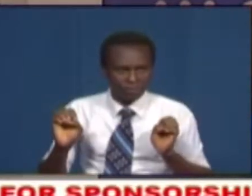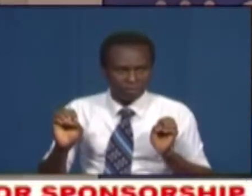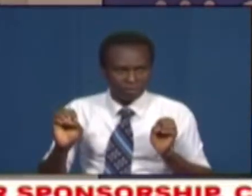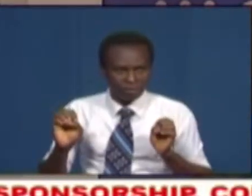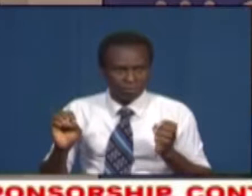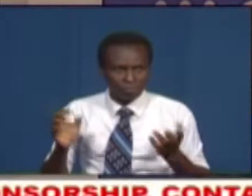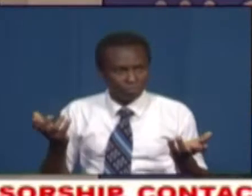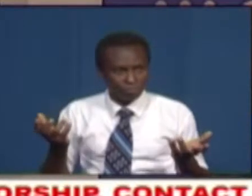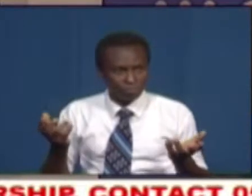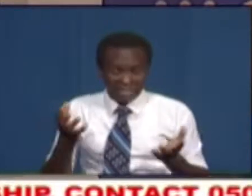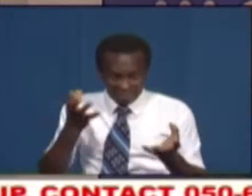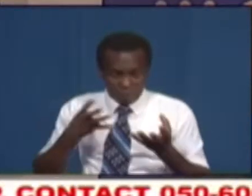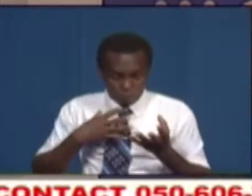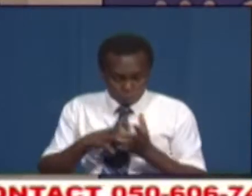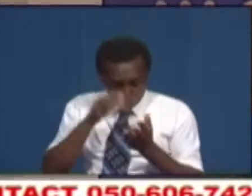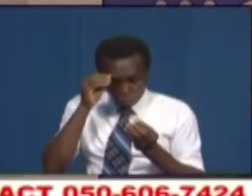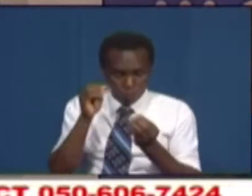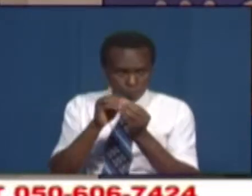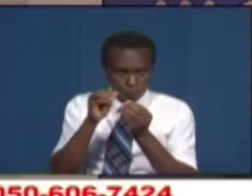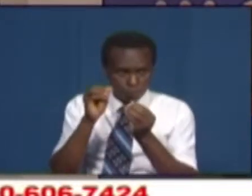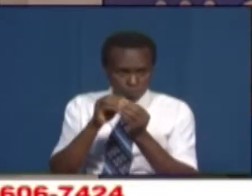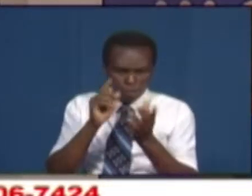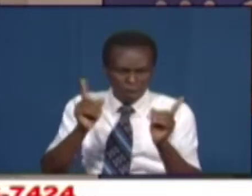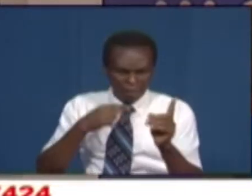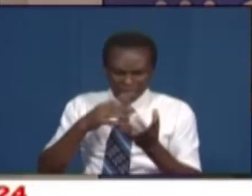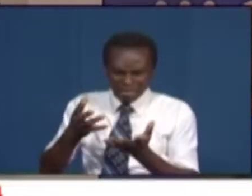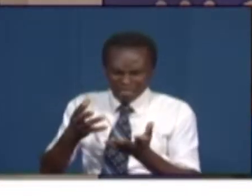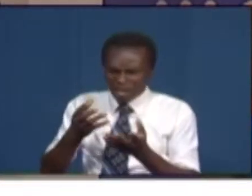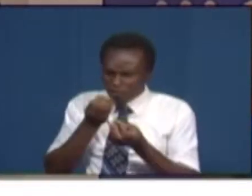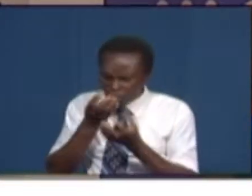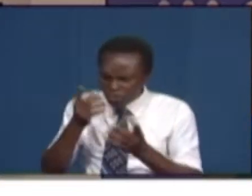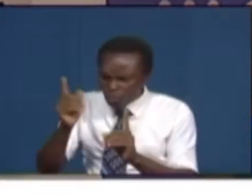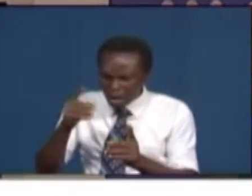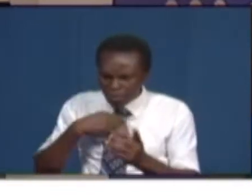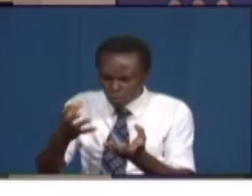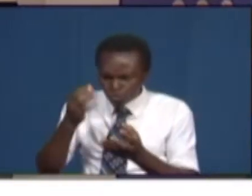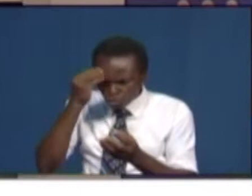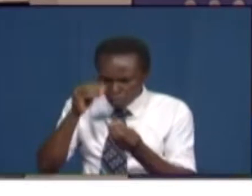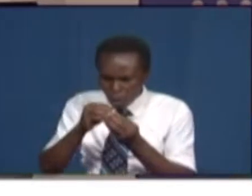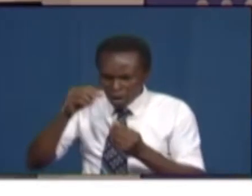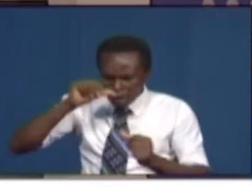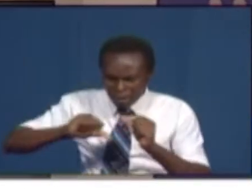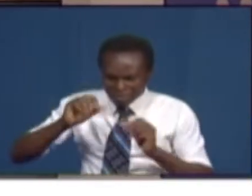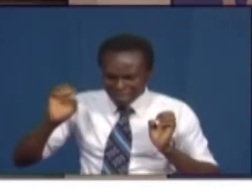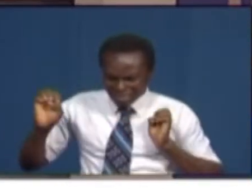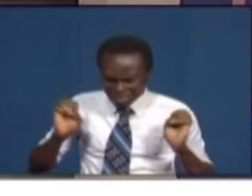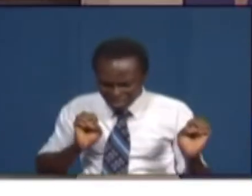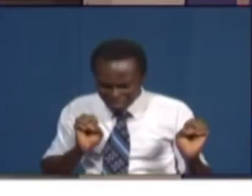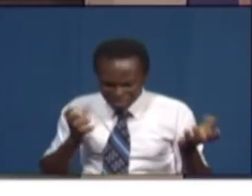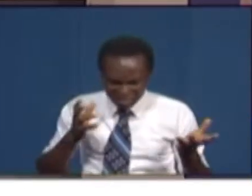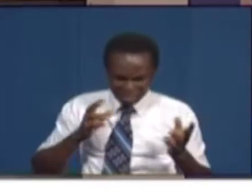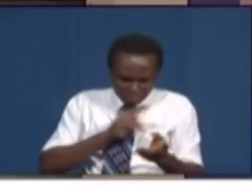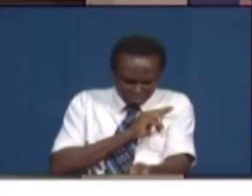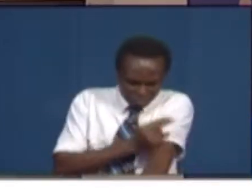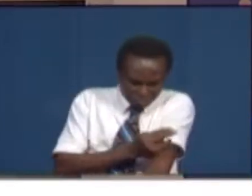And if I wanted to know more, Tani, where do I go to? Are there counseling centers around that an adolescent girl or even an